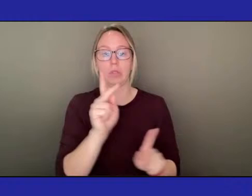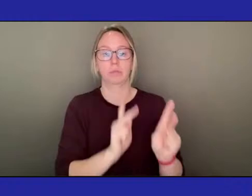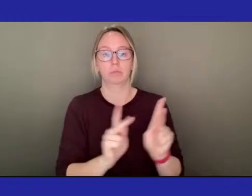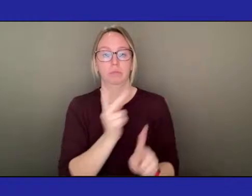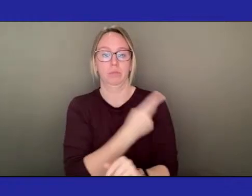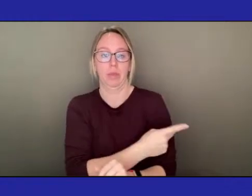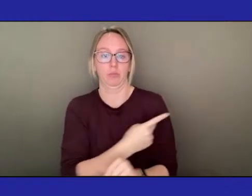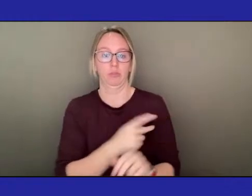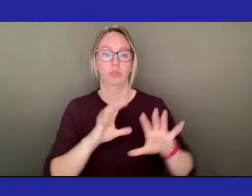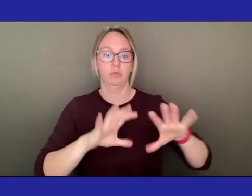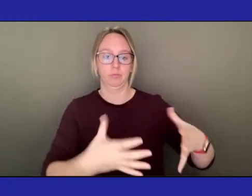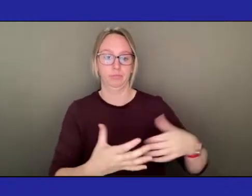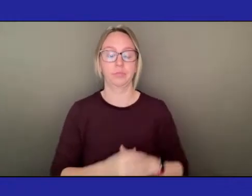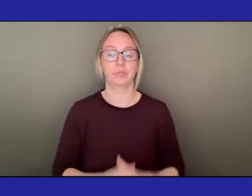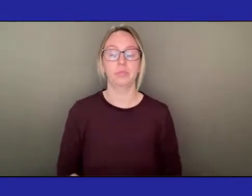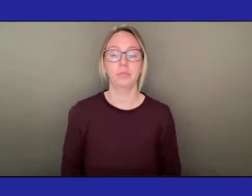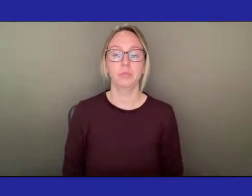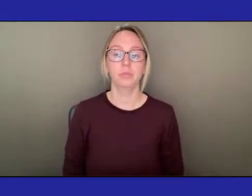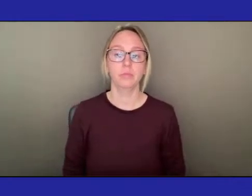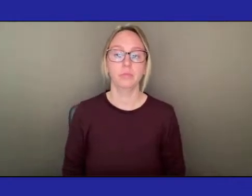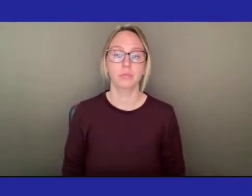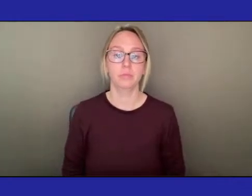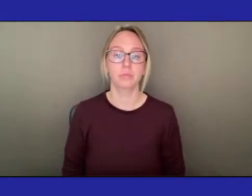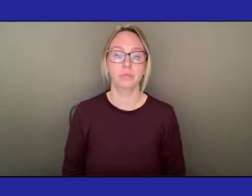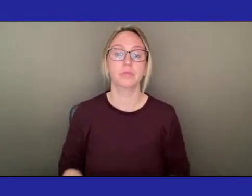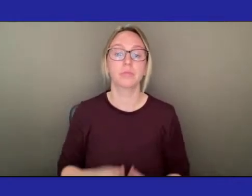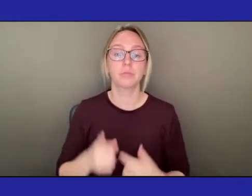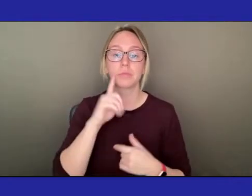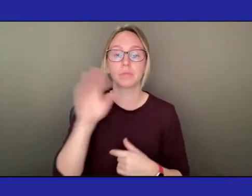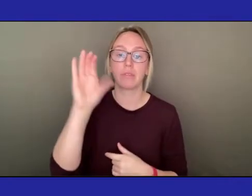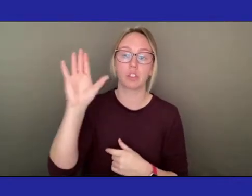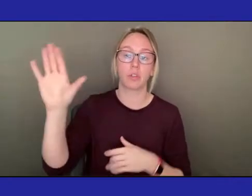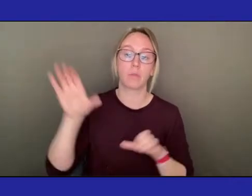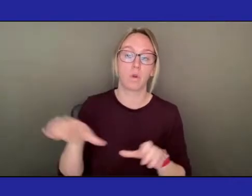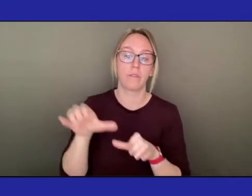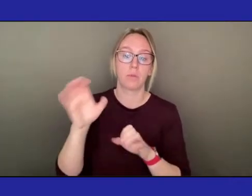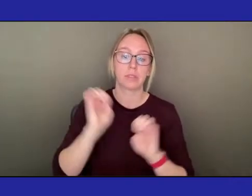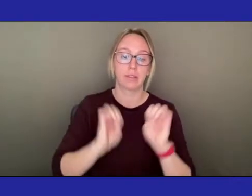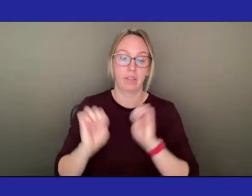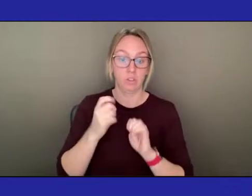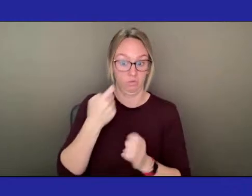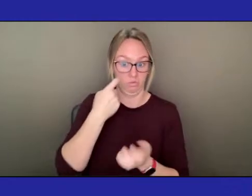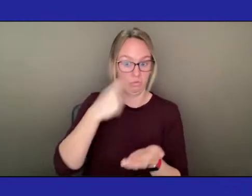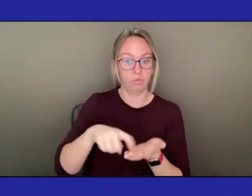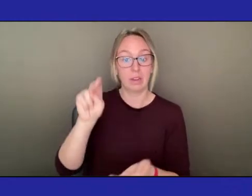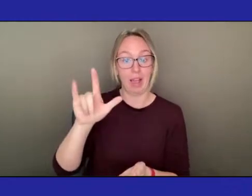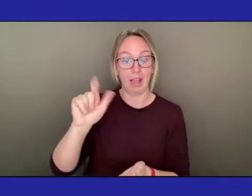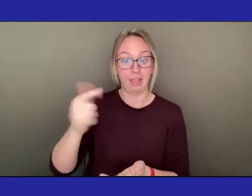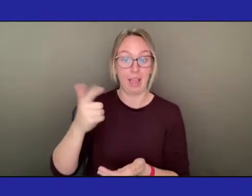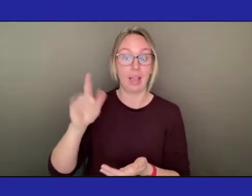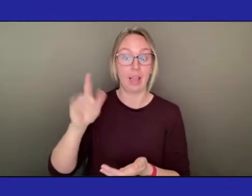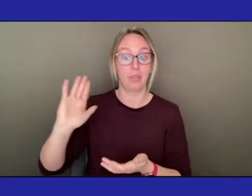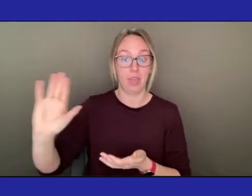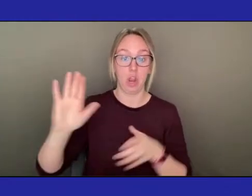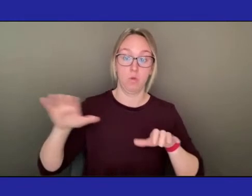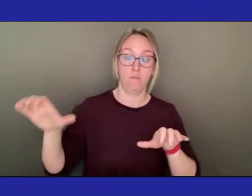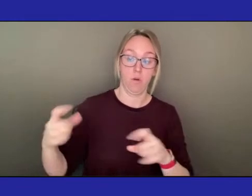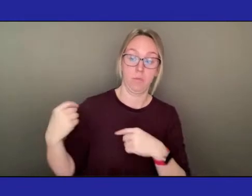This is the vendor performance evaluation, and as you can see, NILAG's performance to date is satisfactory.